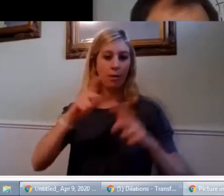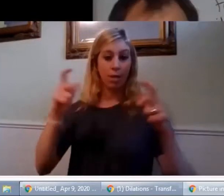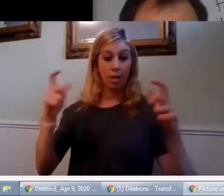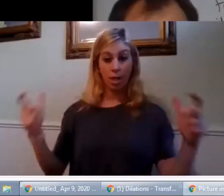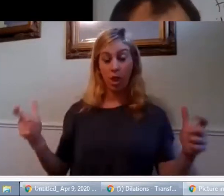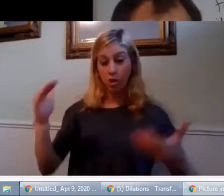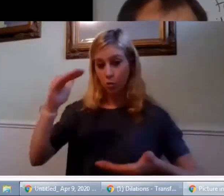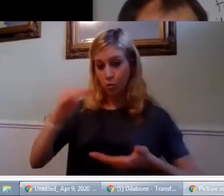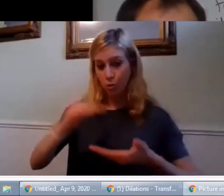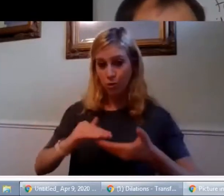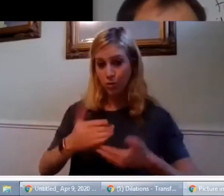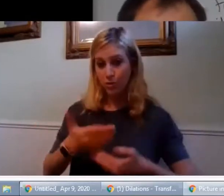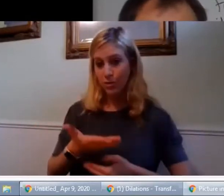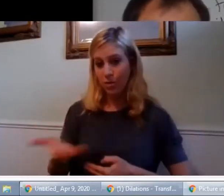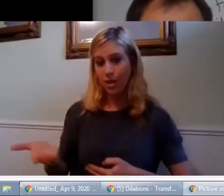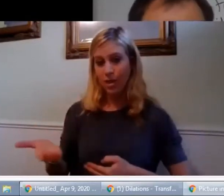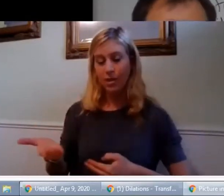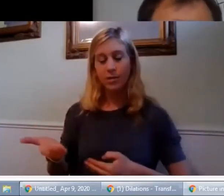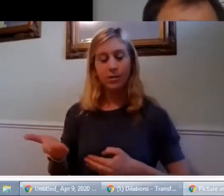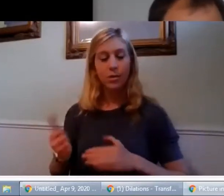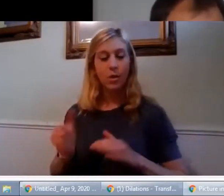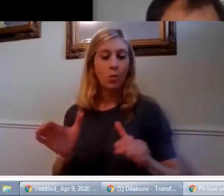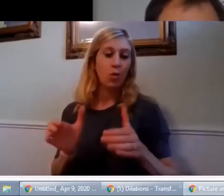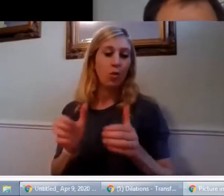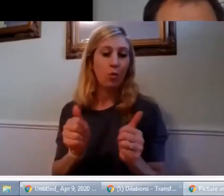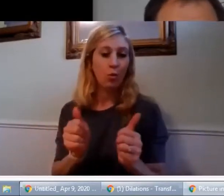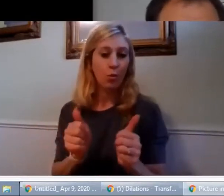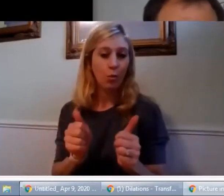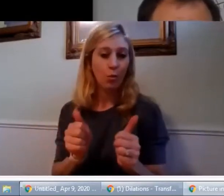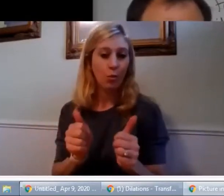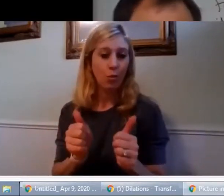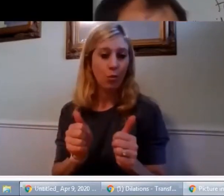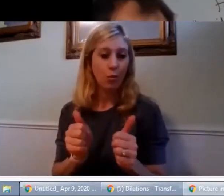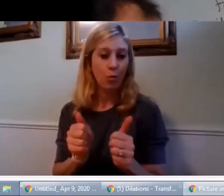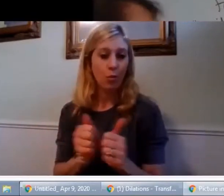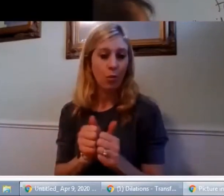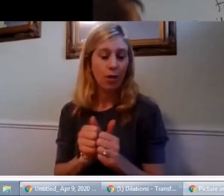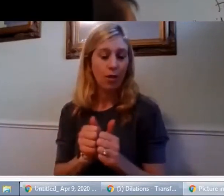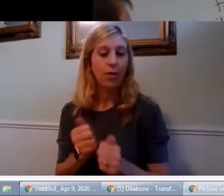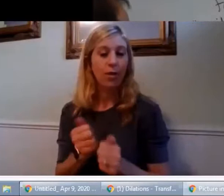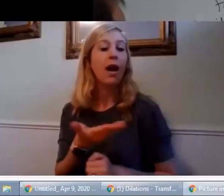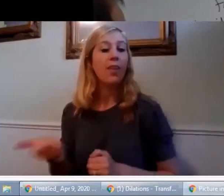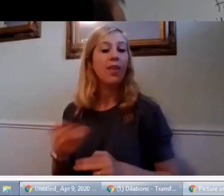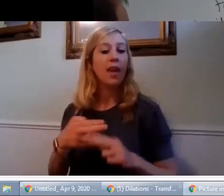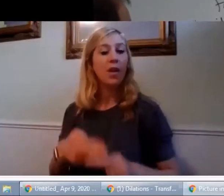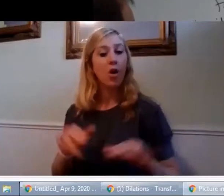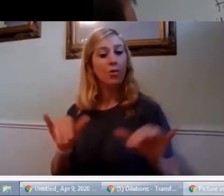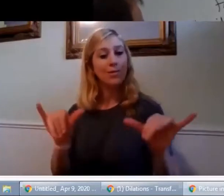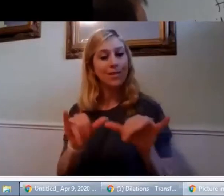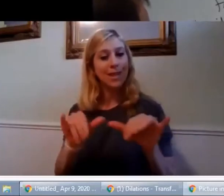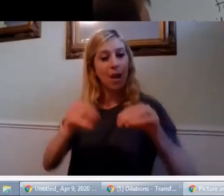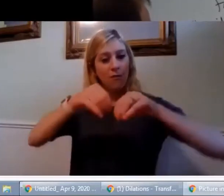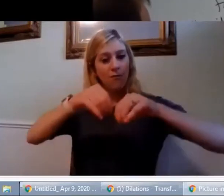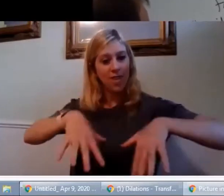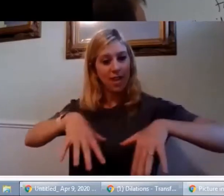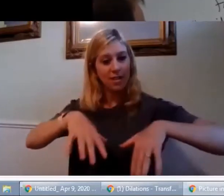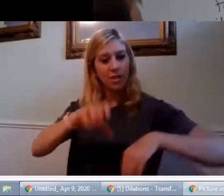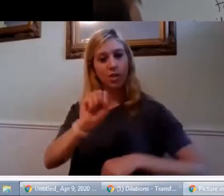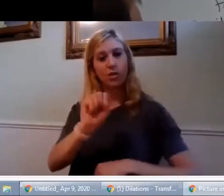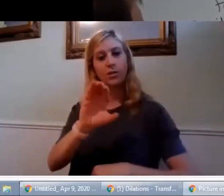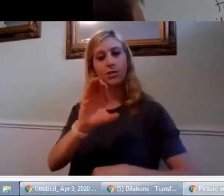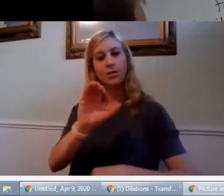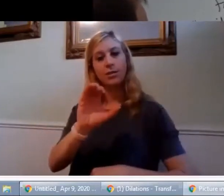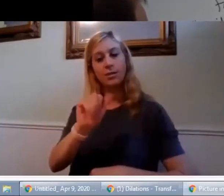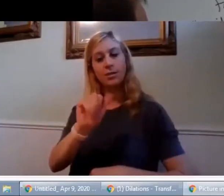call its scale factor. And scale factor is going to be used the variable k. So what we're going to do is we're going to use